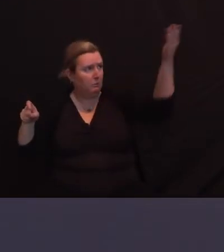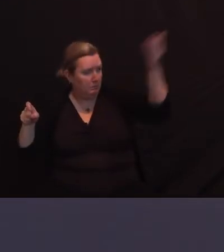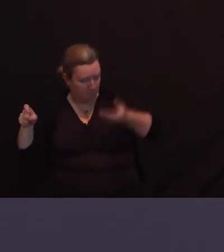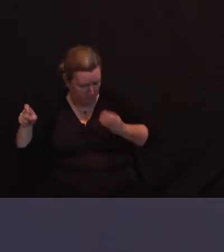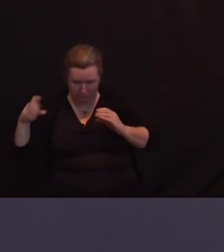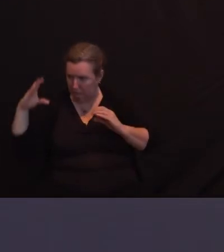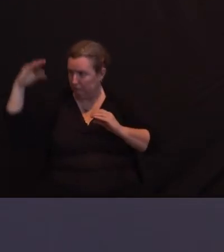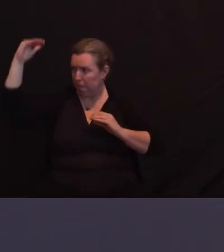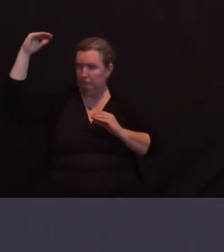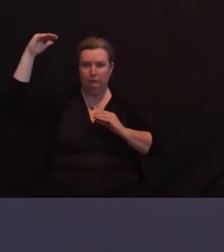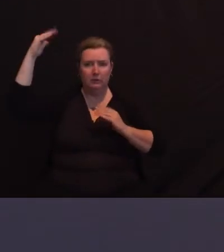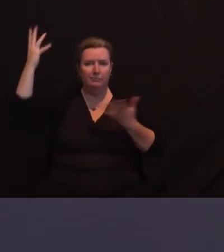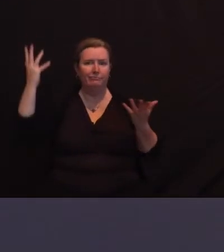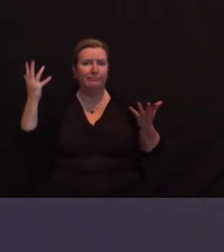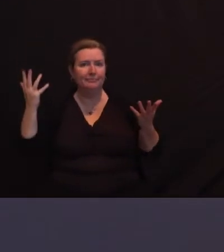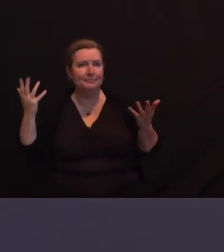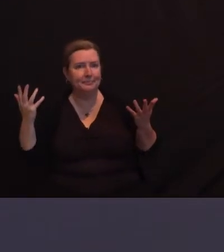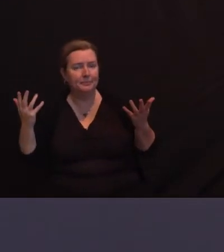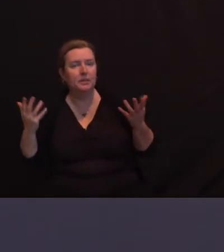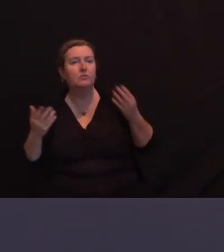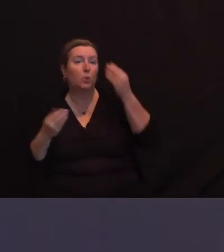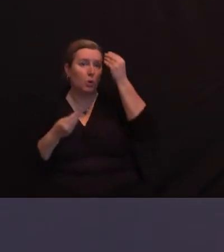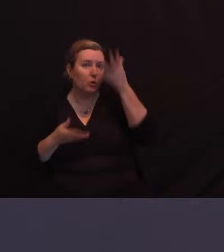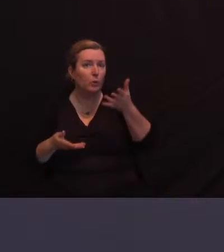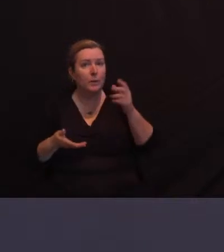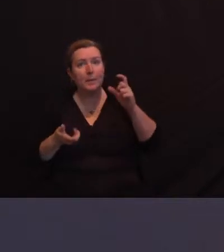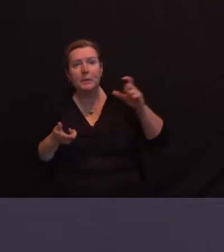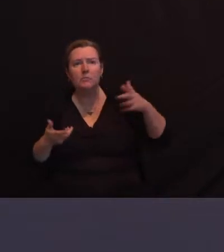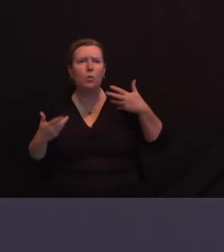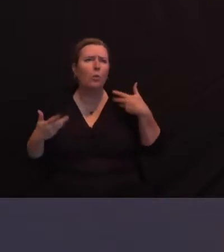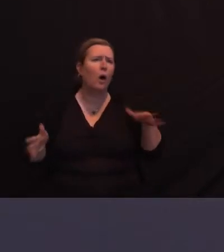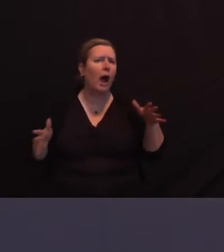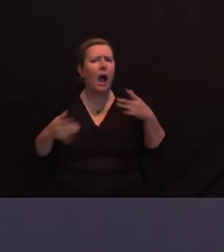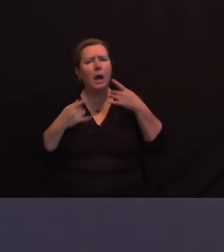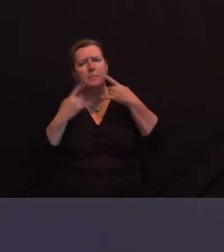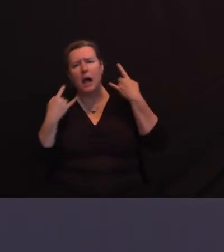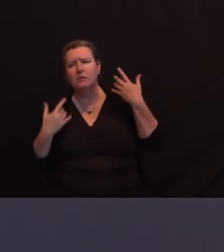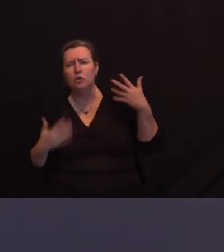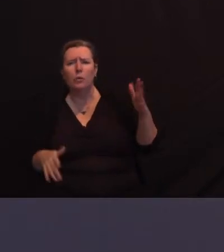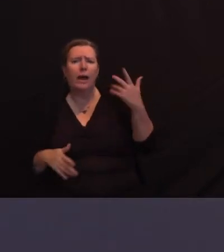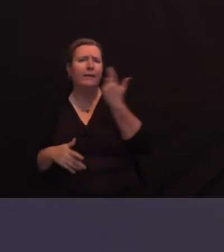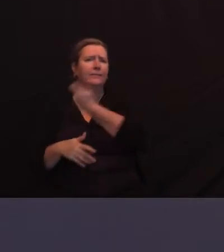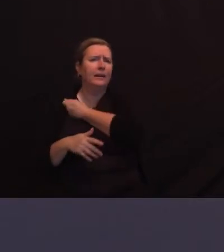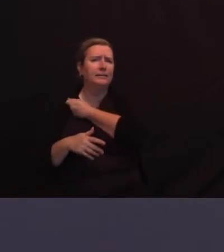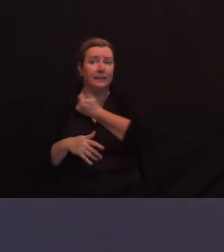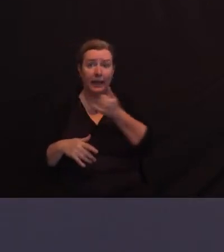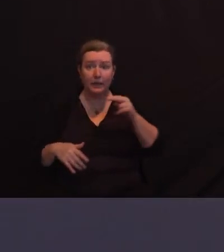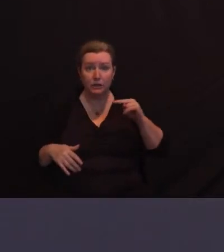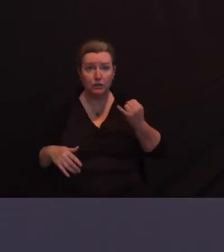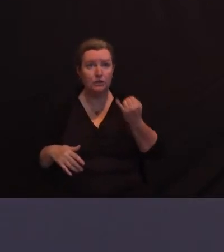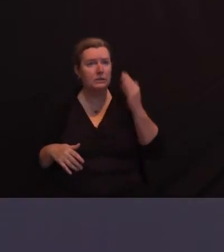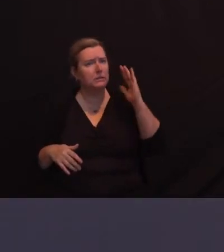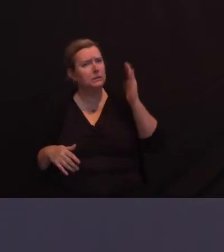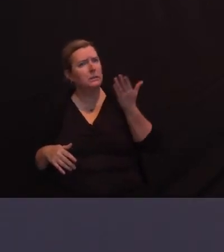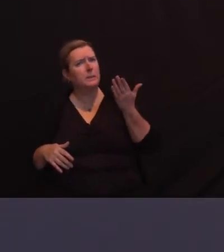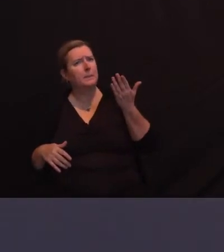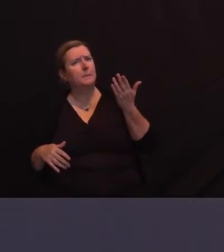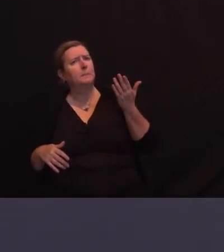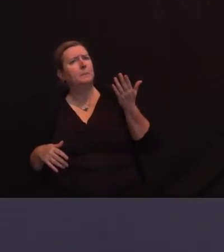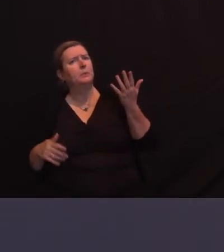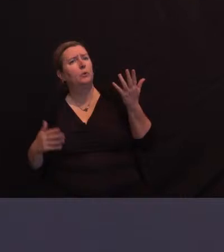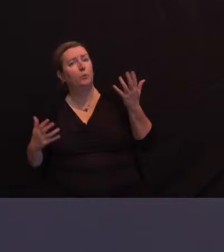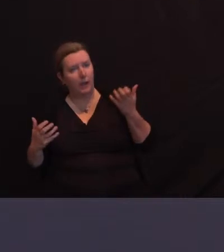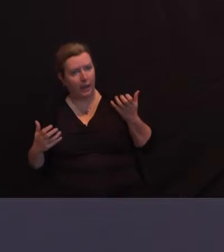for all the time we talk about people who don't want to wear a mask or don't want to get vaccinated, overwhelmingly people in the state want to understand they need to do